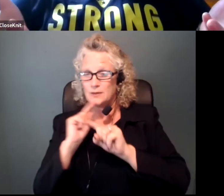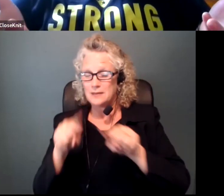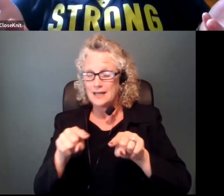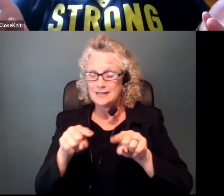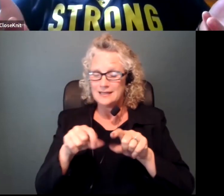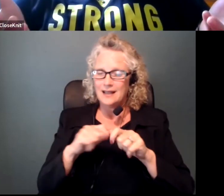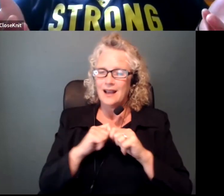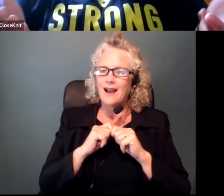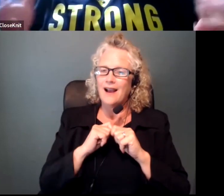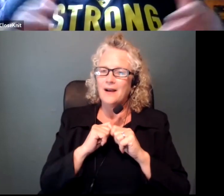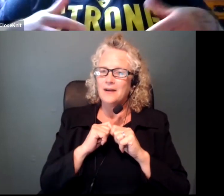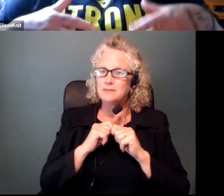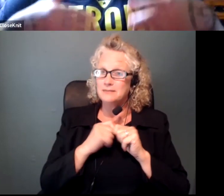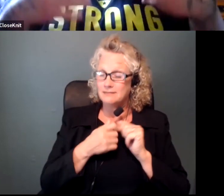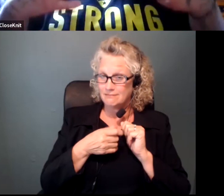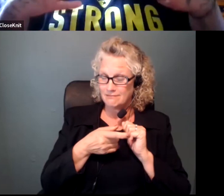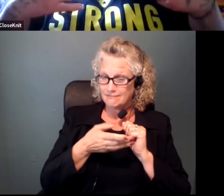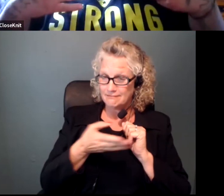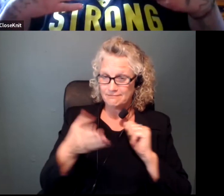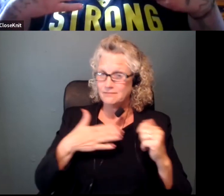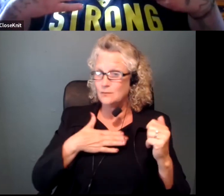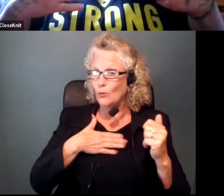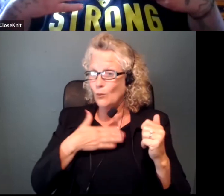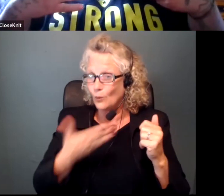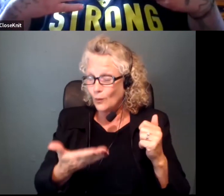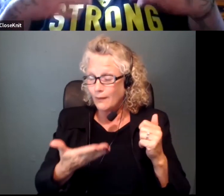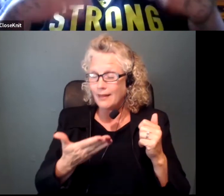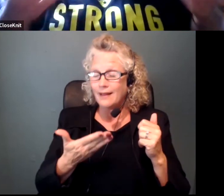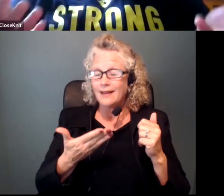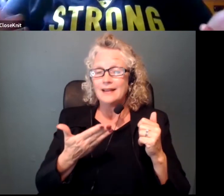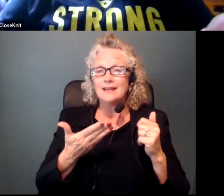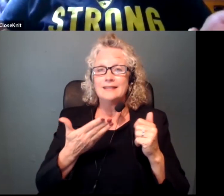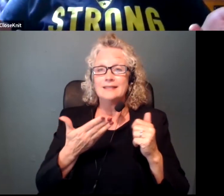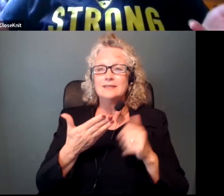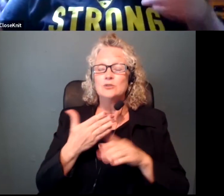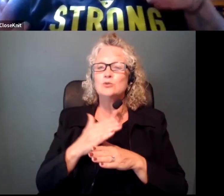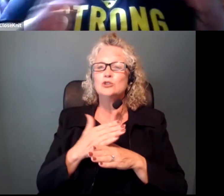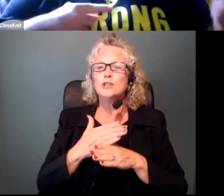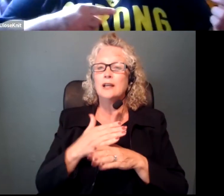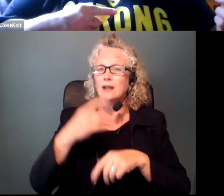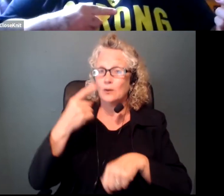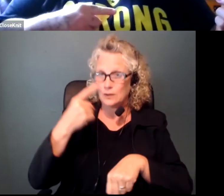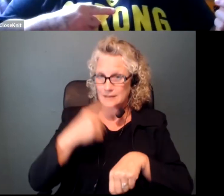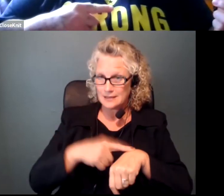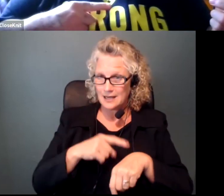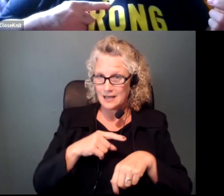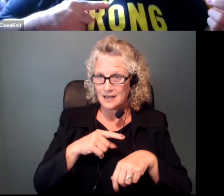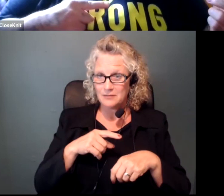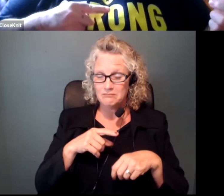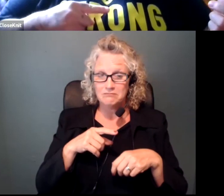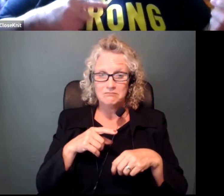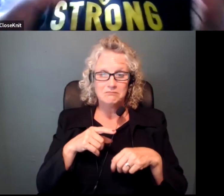to explain a time, or be open about a time that maybe they hosted